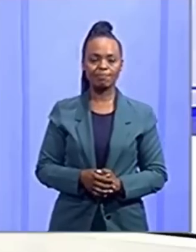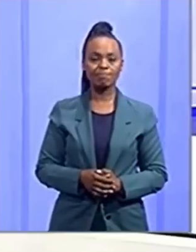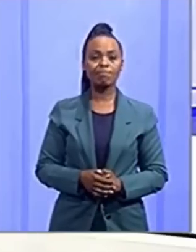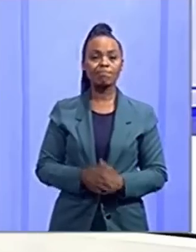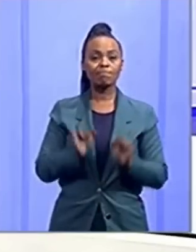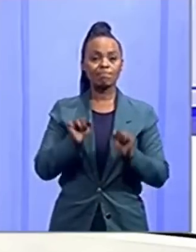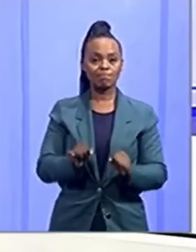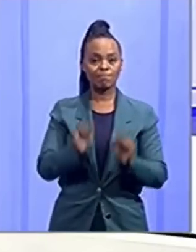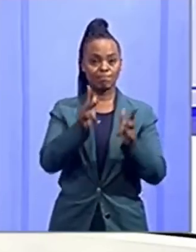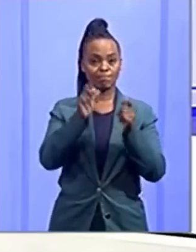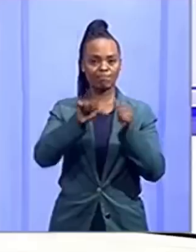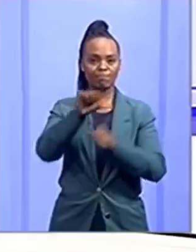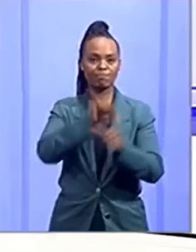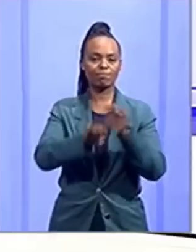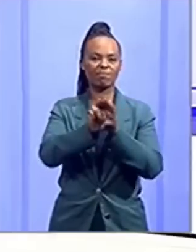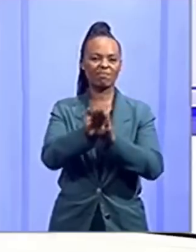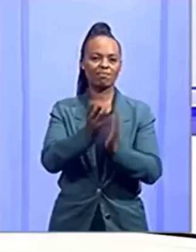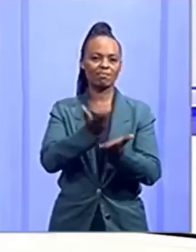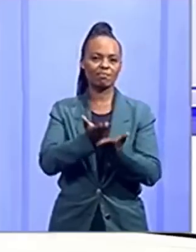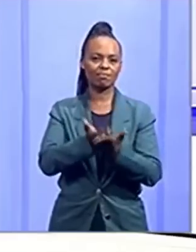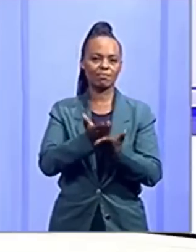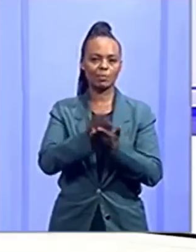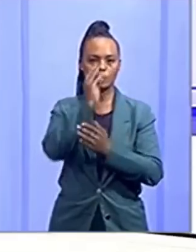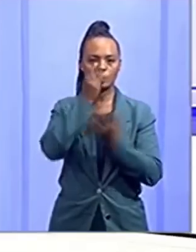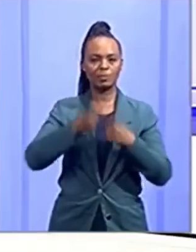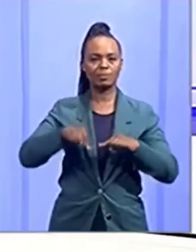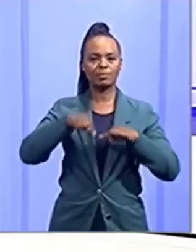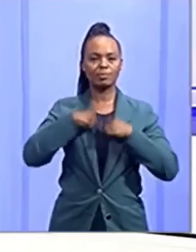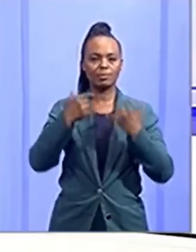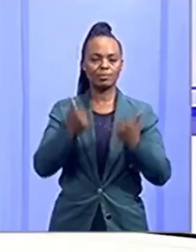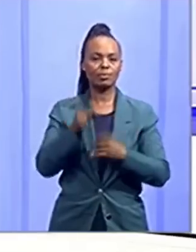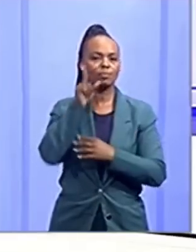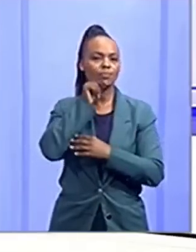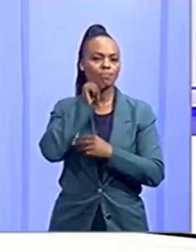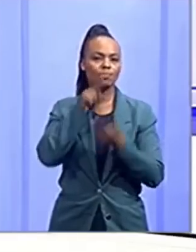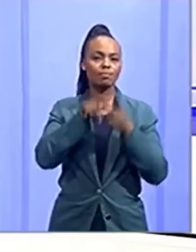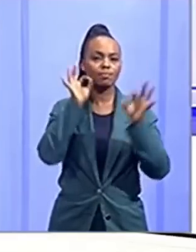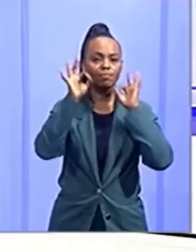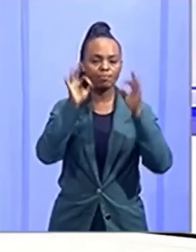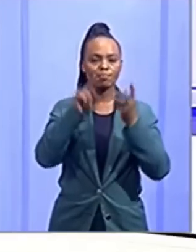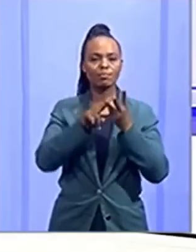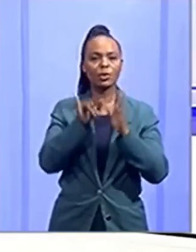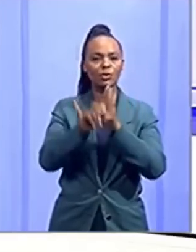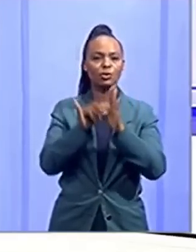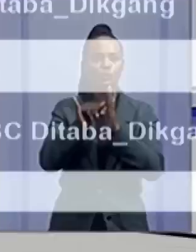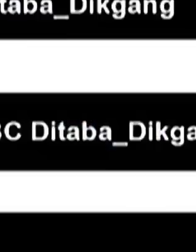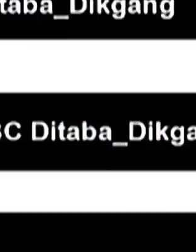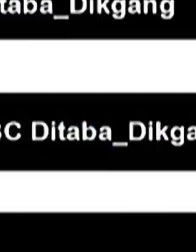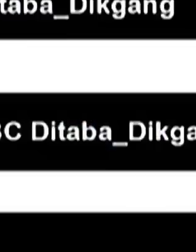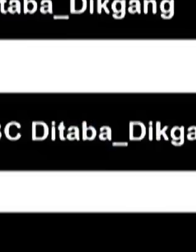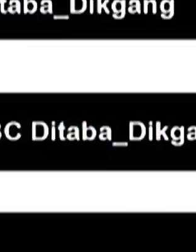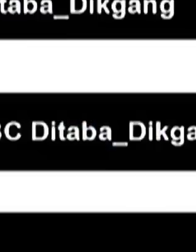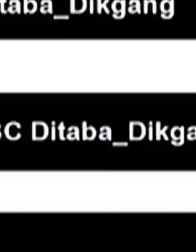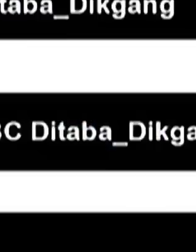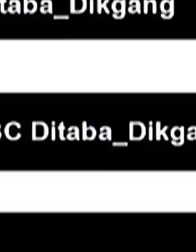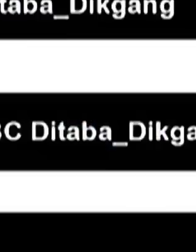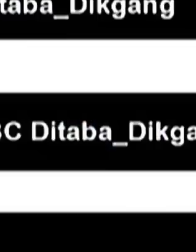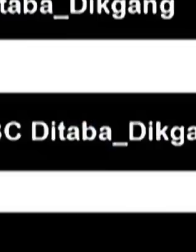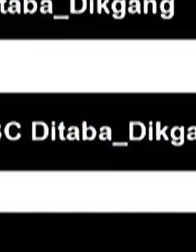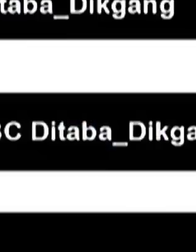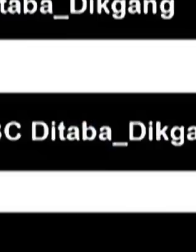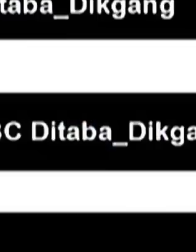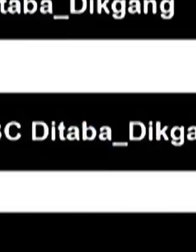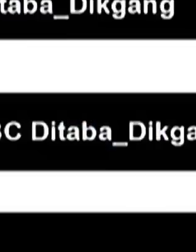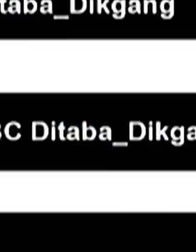Motho se le ba le go ikgolaganya le rona mo mafaratlhatlheng a ditlhaeletsano jaaka Twitter, Facebook, YouTube le WhatsApp. Di le kalo